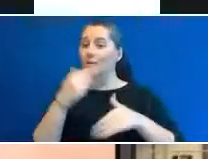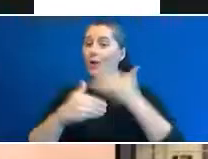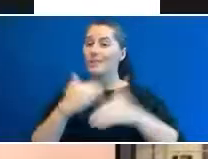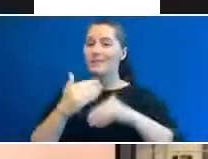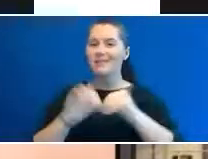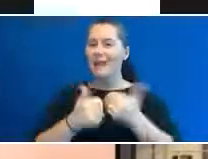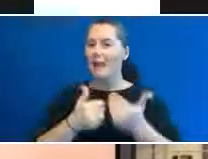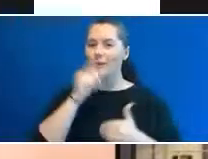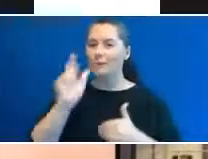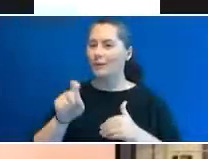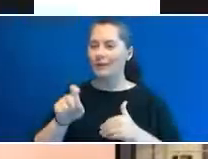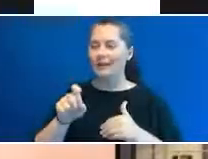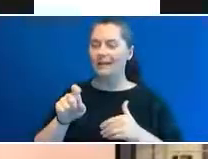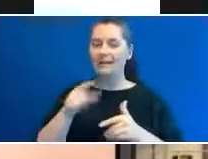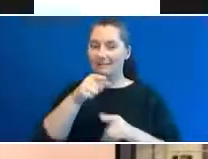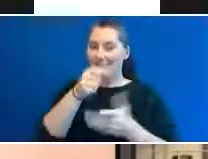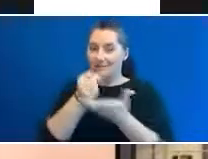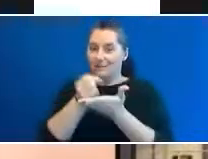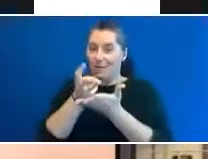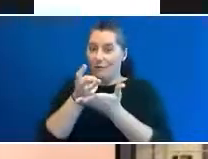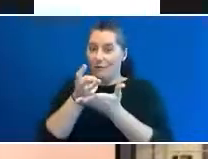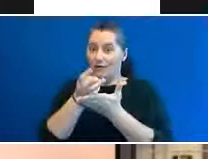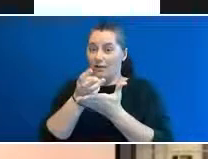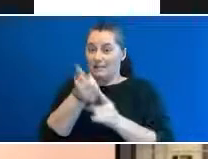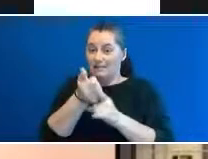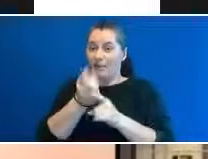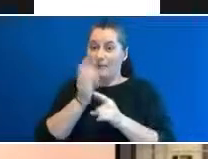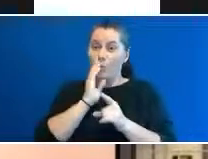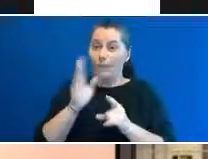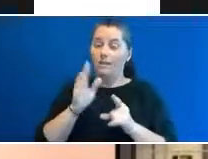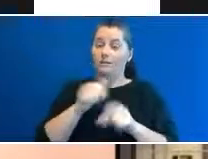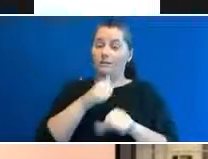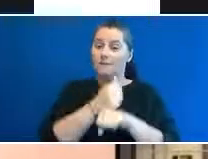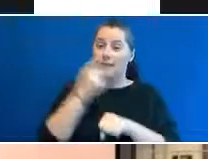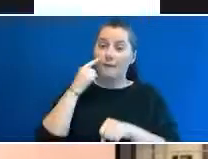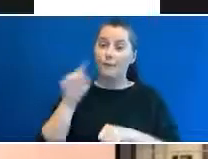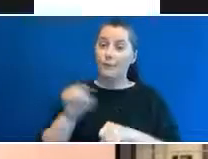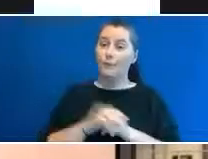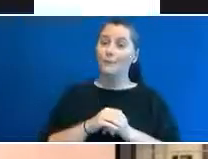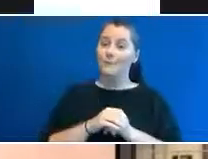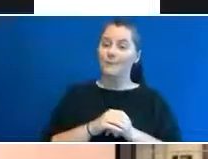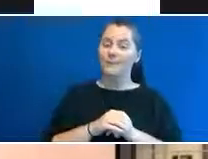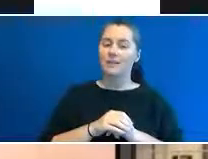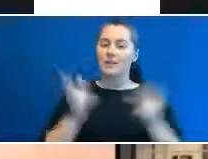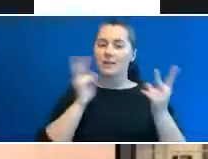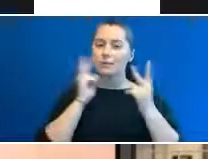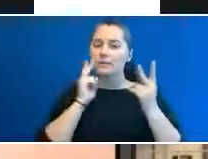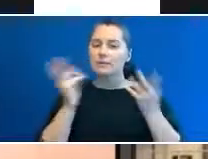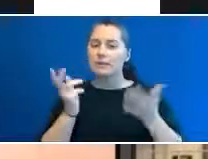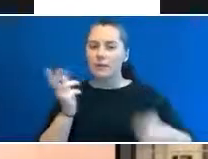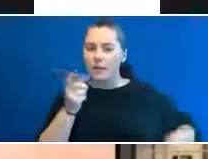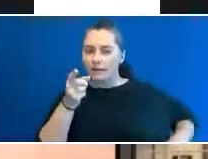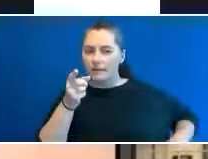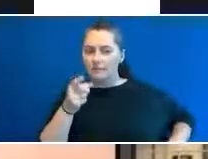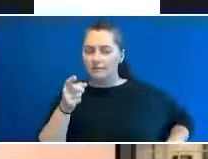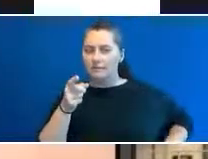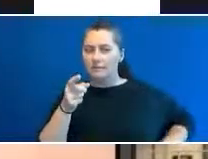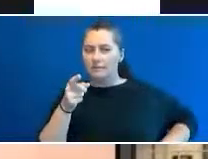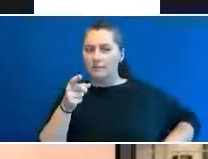anymore and you'll let the software do it for you. So what we'll see here is, well, you're going to see we have broken up into